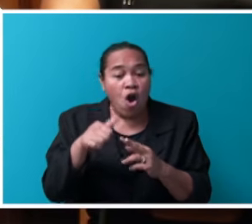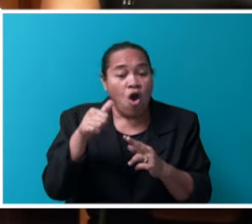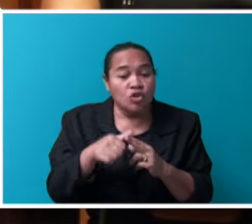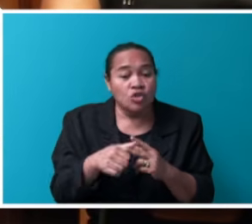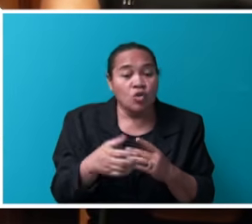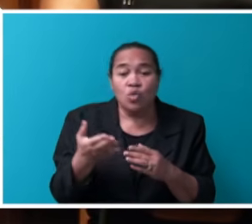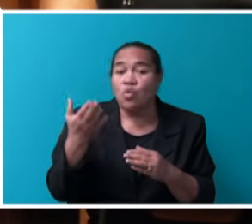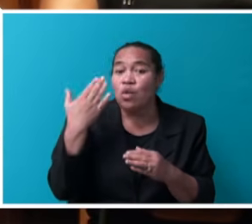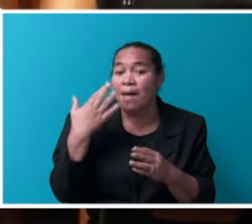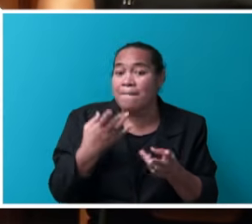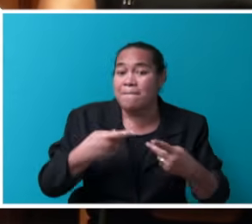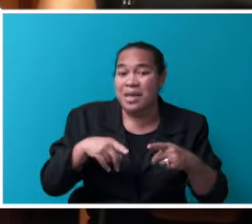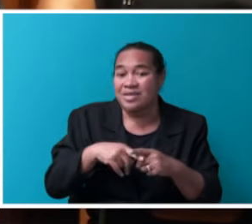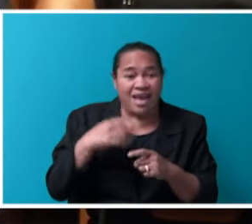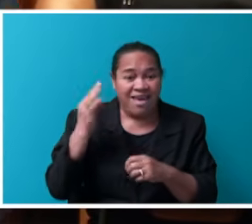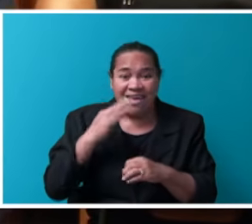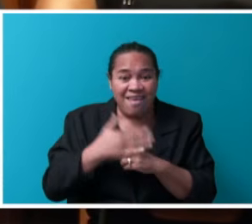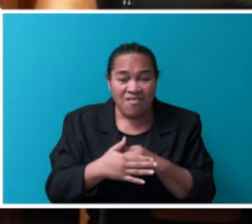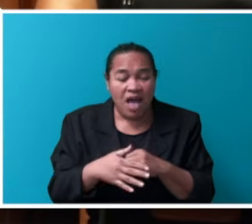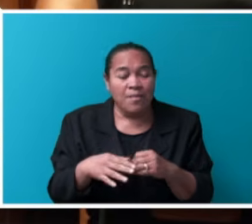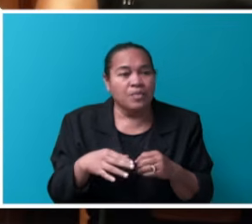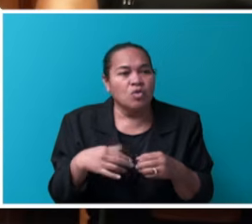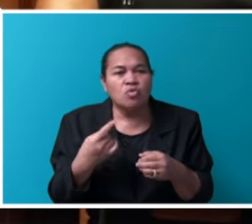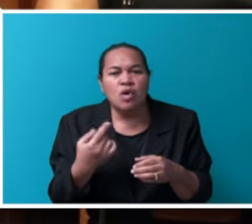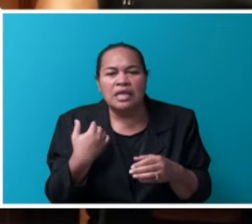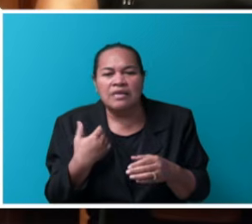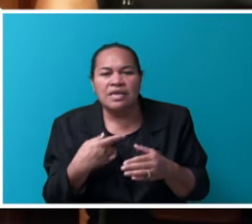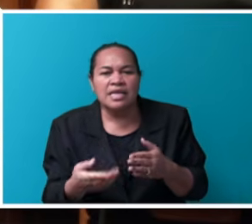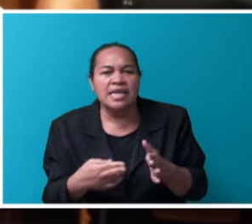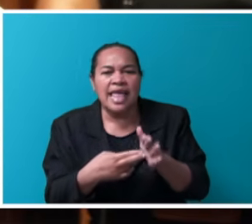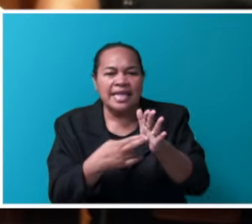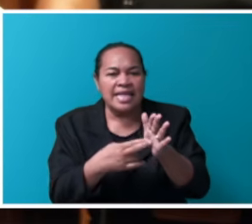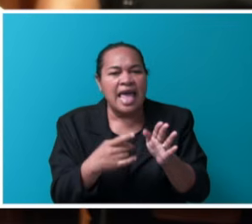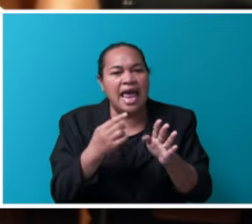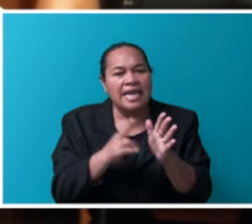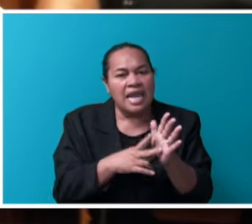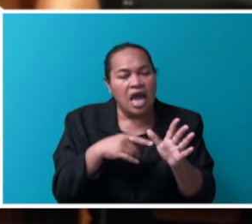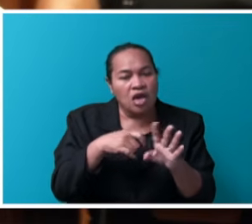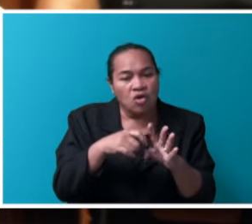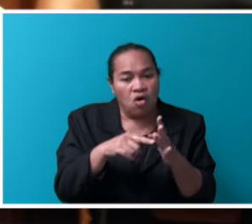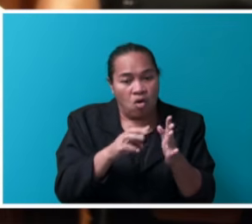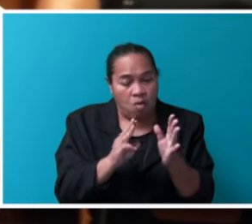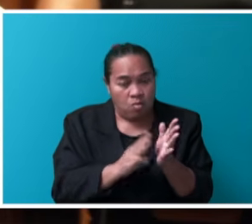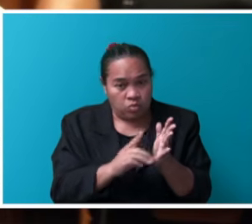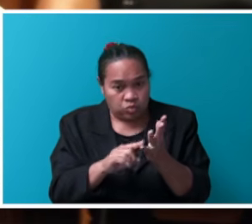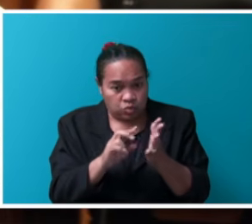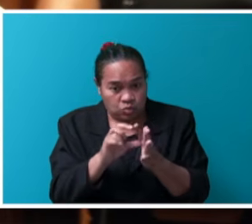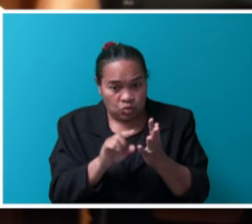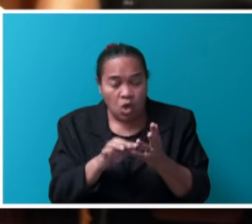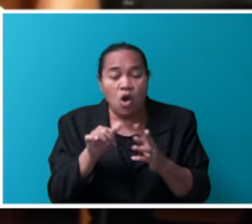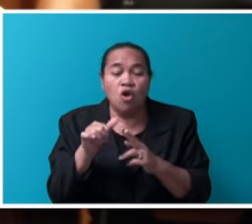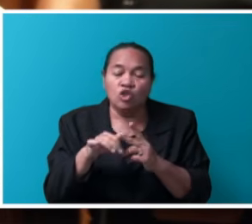previously unserved communities, such as those in the Koruvutu area in Nandi and in the Coral Coast region in the Vutua area in